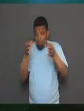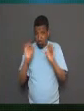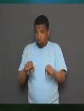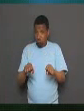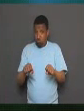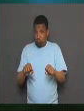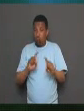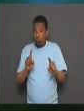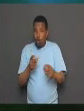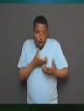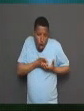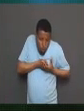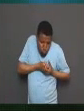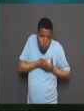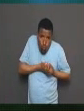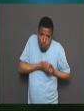breastfeeding,